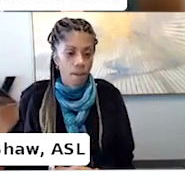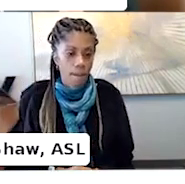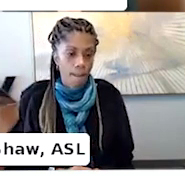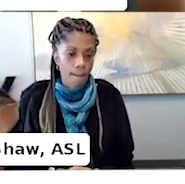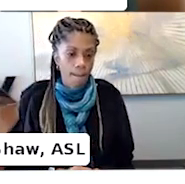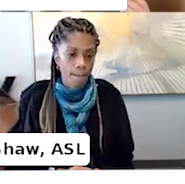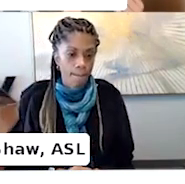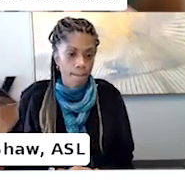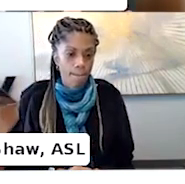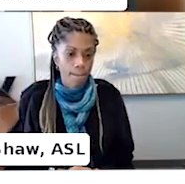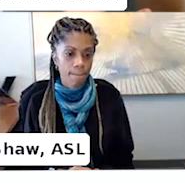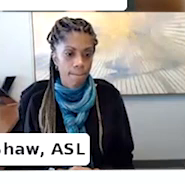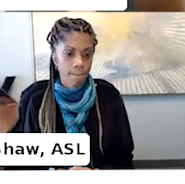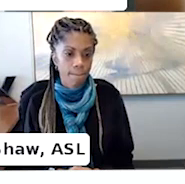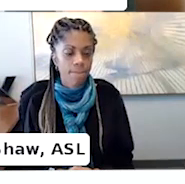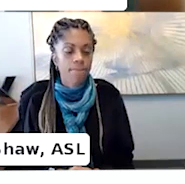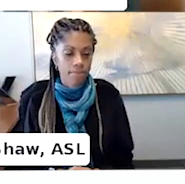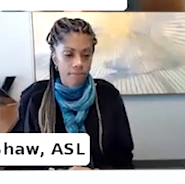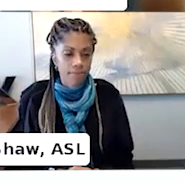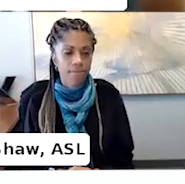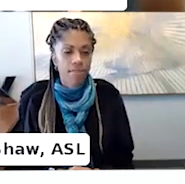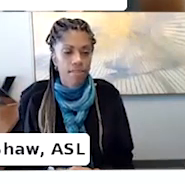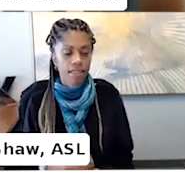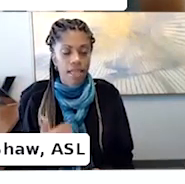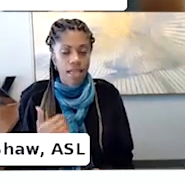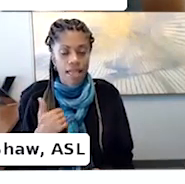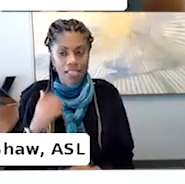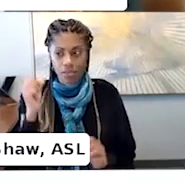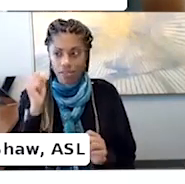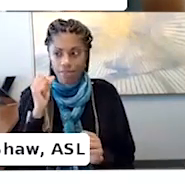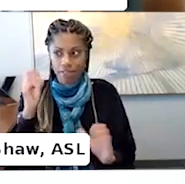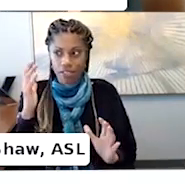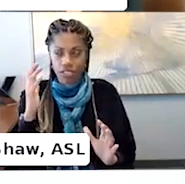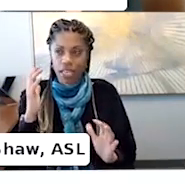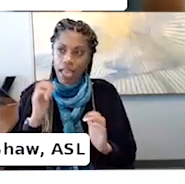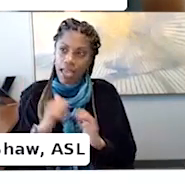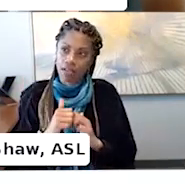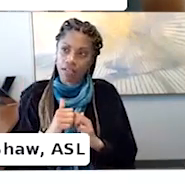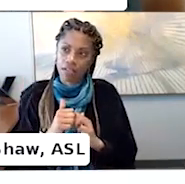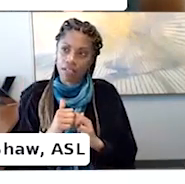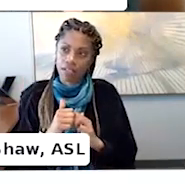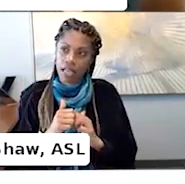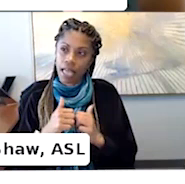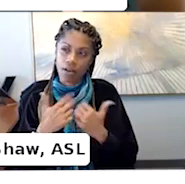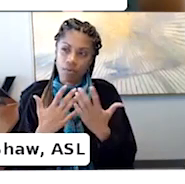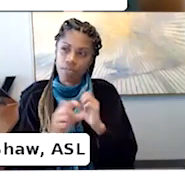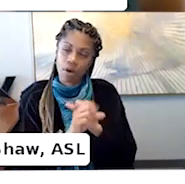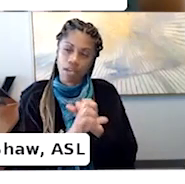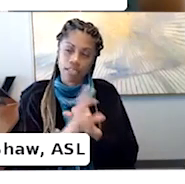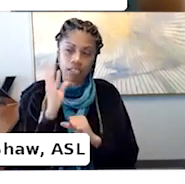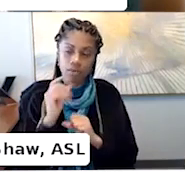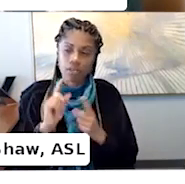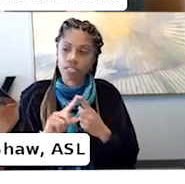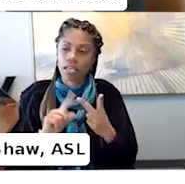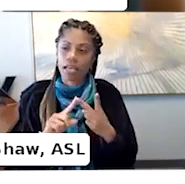we have put together, as we're envisioning ways to offer this experience, as we scale our ability to offer this